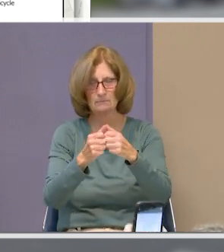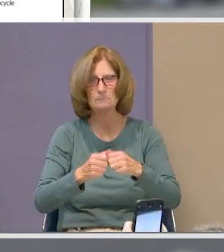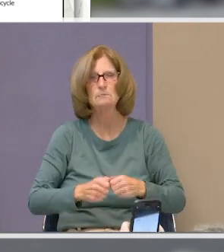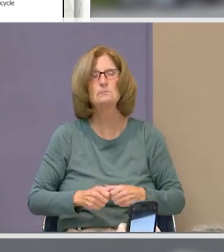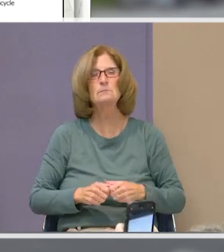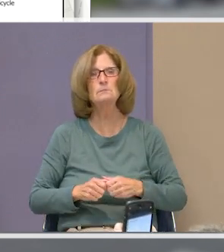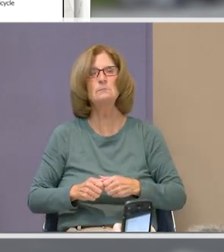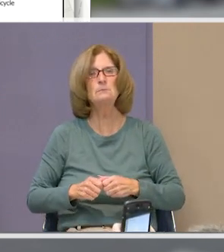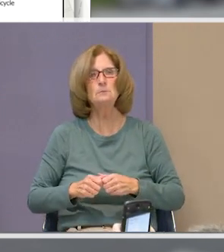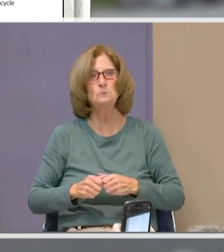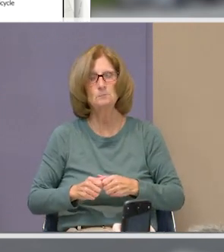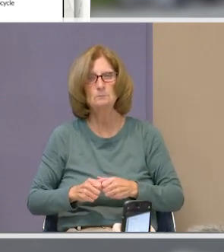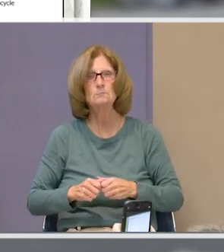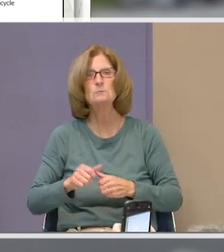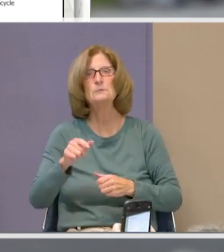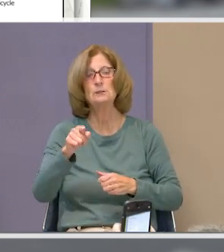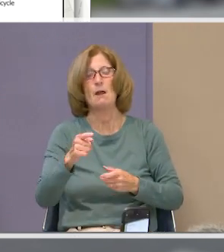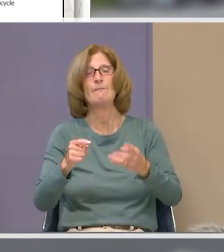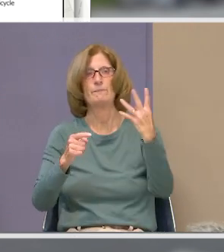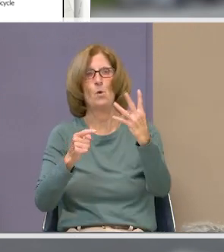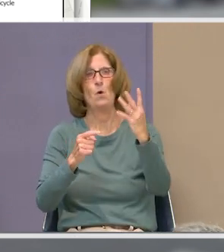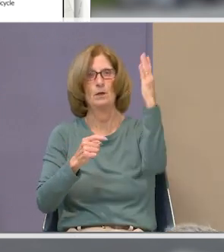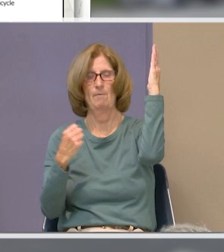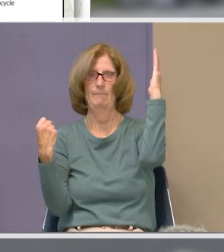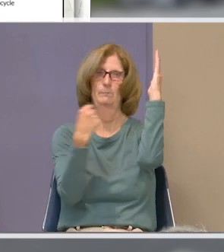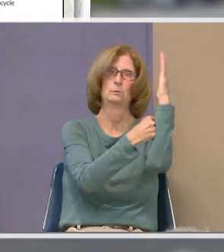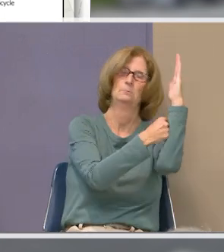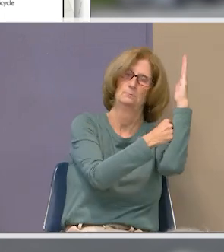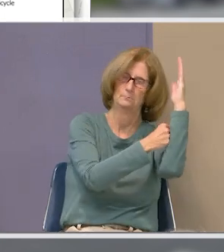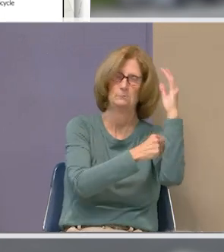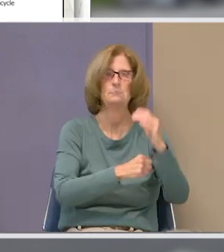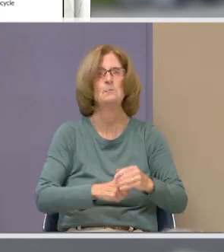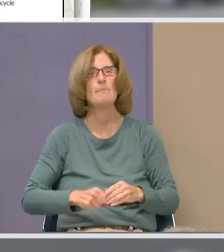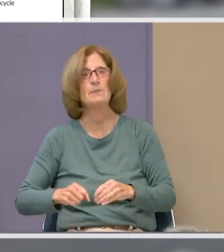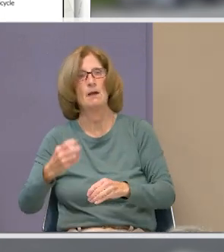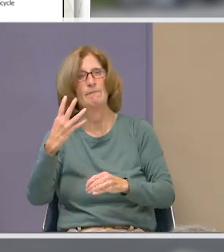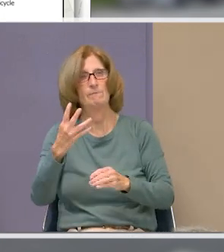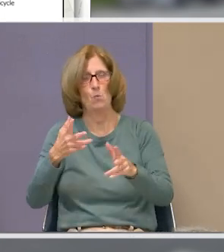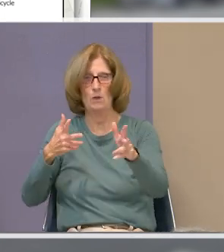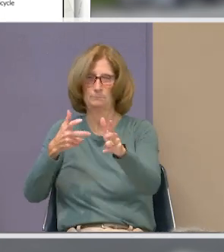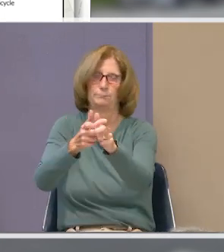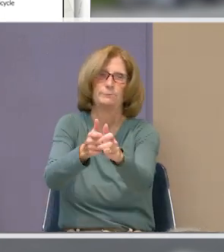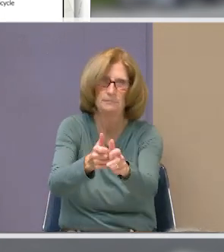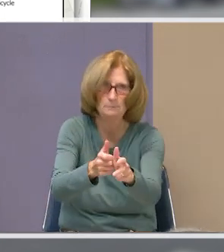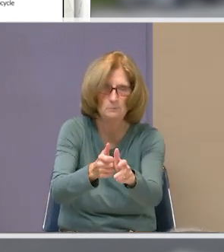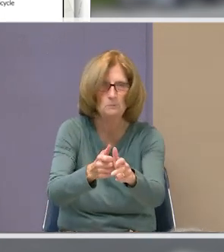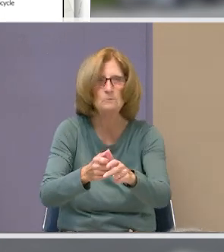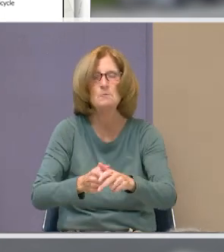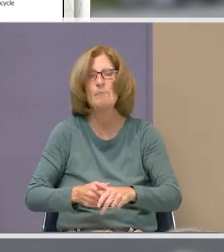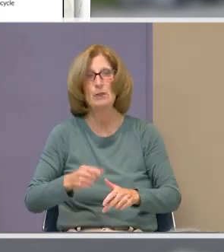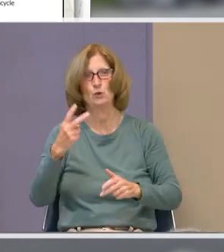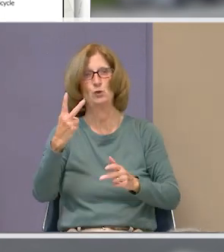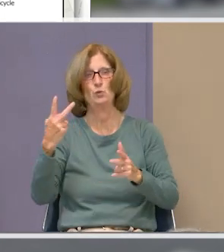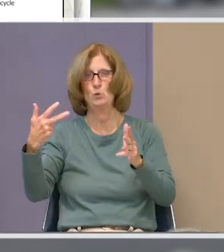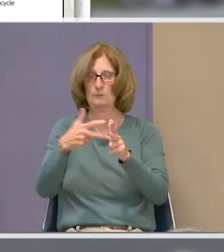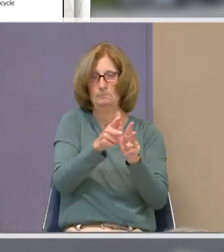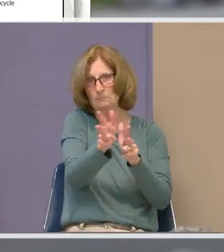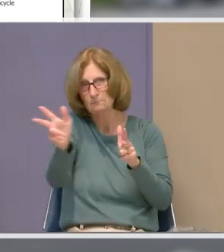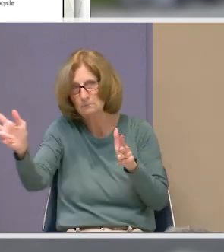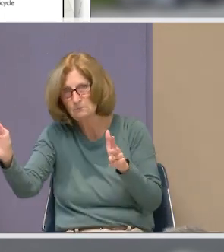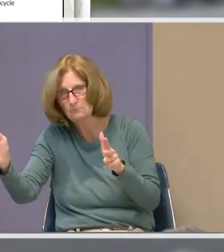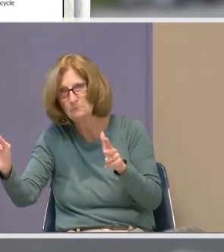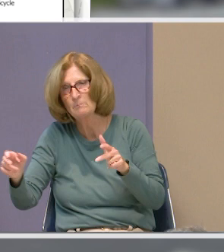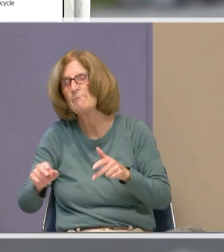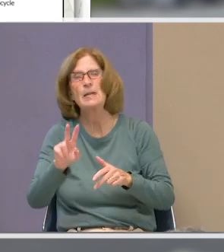4 hitting a fixed object. 3 rear end, 3 sideswipe collisions, 2 angle collisions, and 2